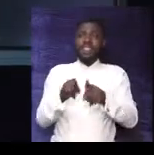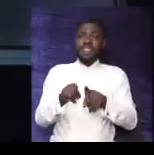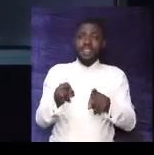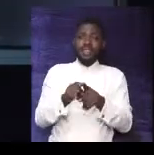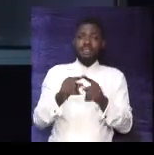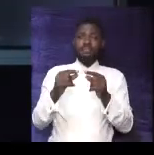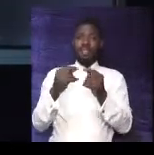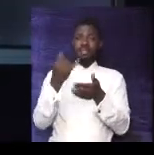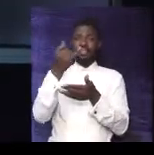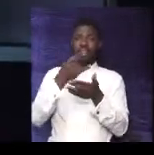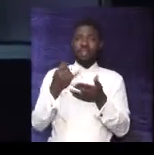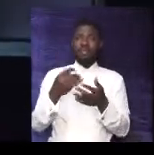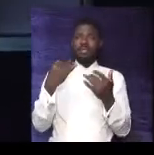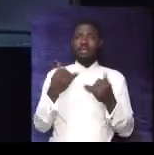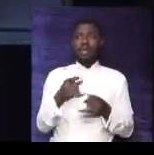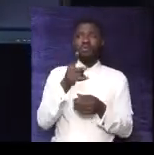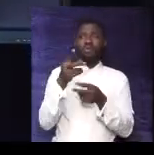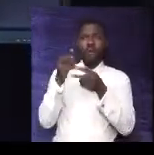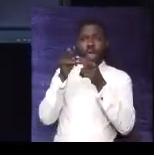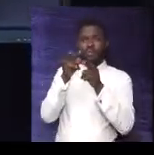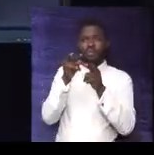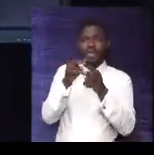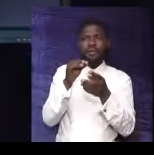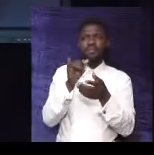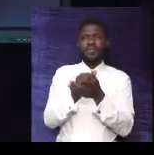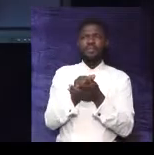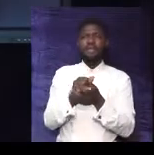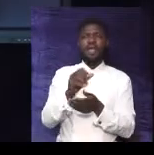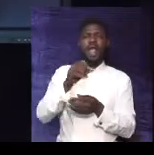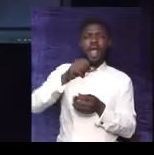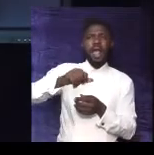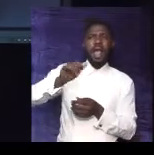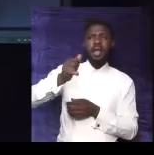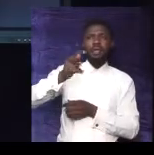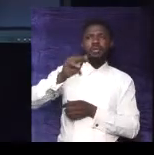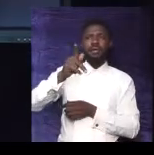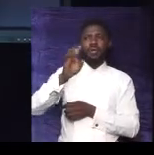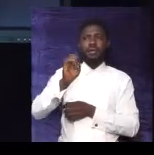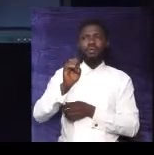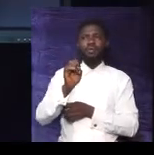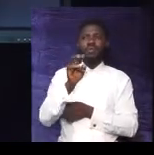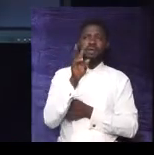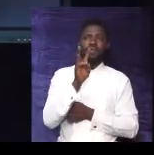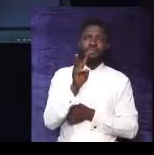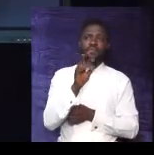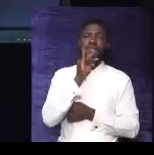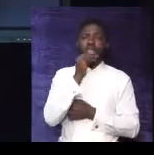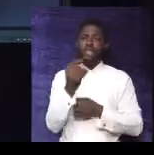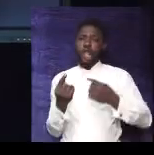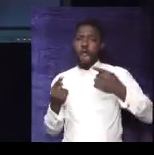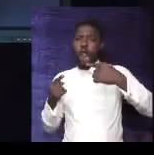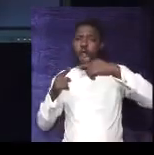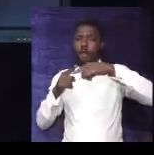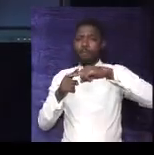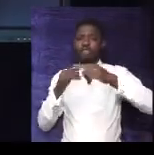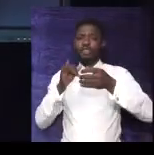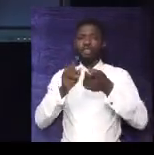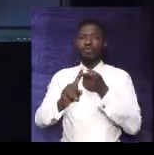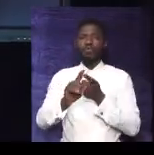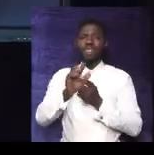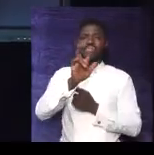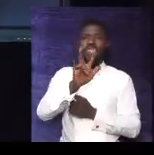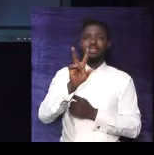So this is the same diagram that has been reproduced here. But now you observe that angle V is vertically opposite